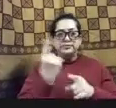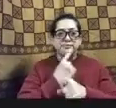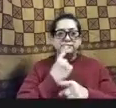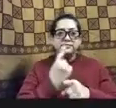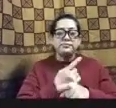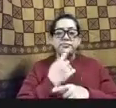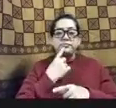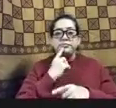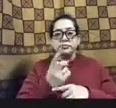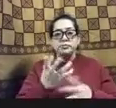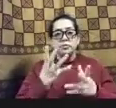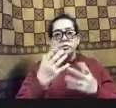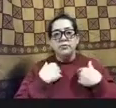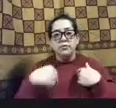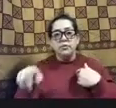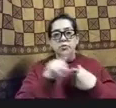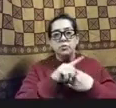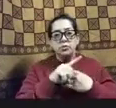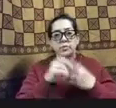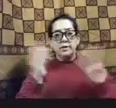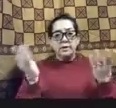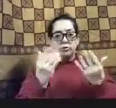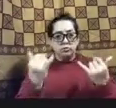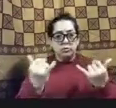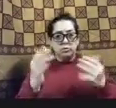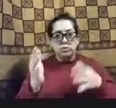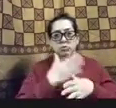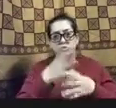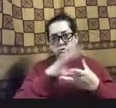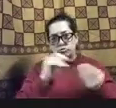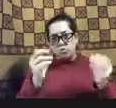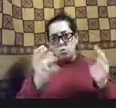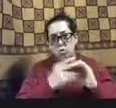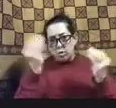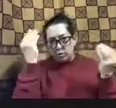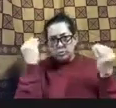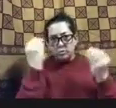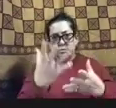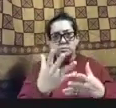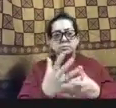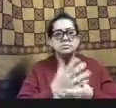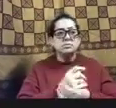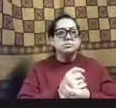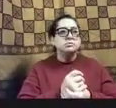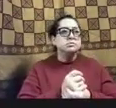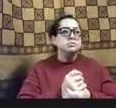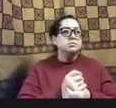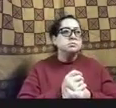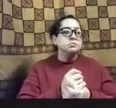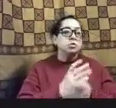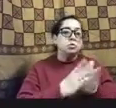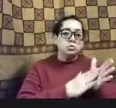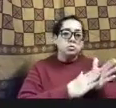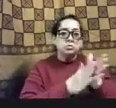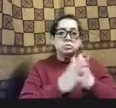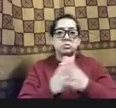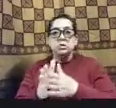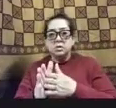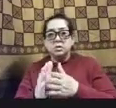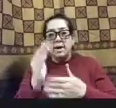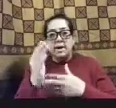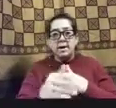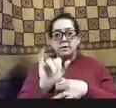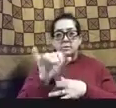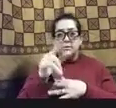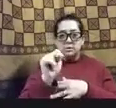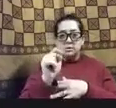we definitely wanted to have you on today to share your stories, which segues me into the next subject, because there is a question